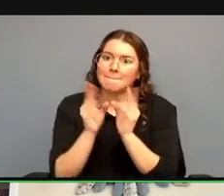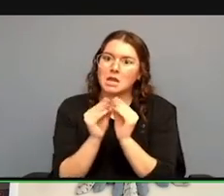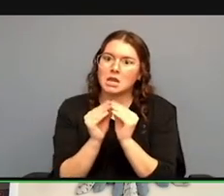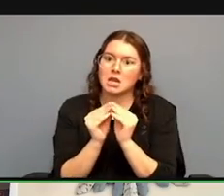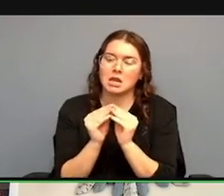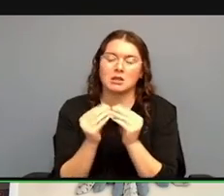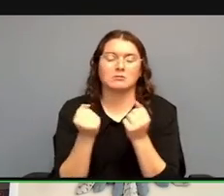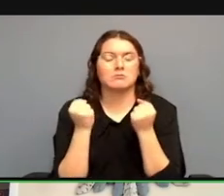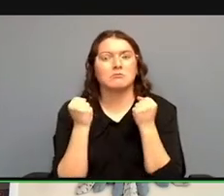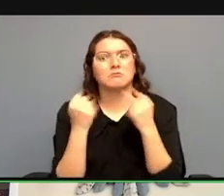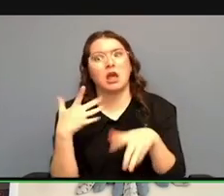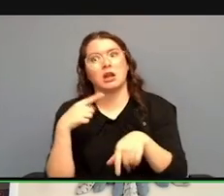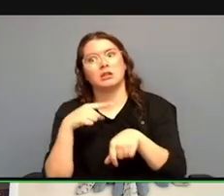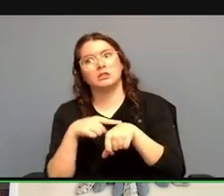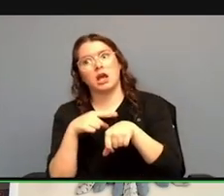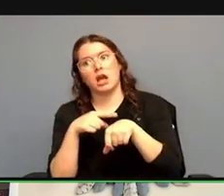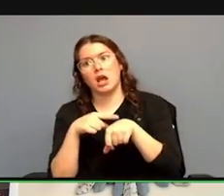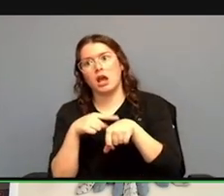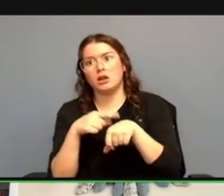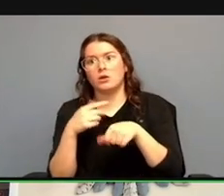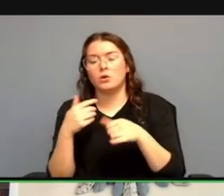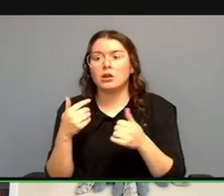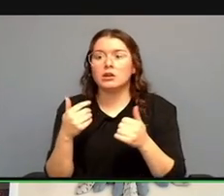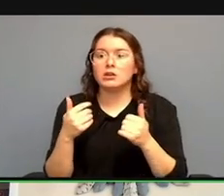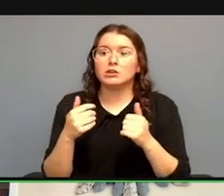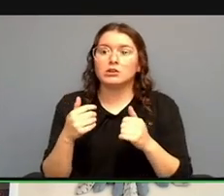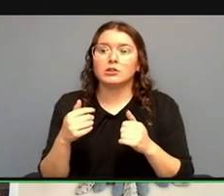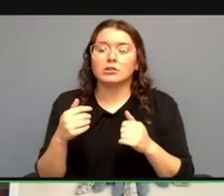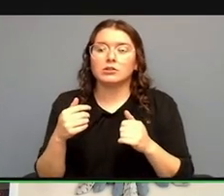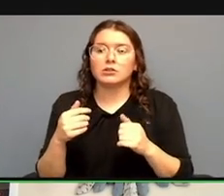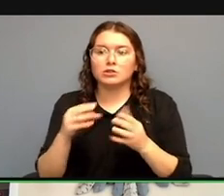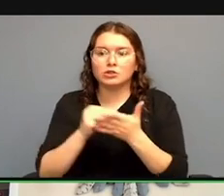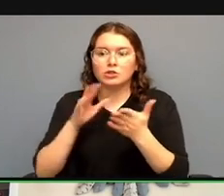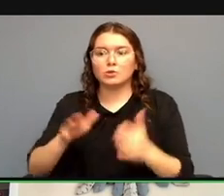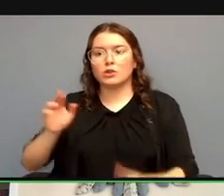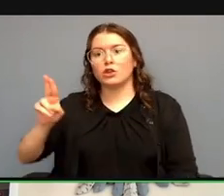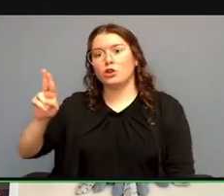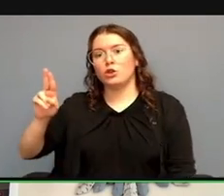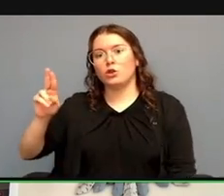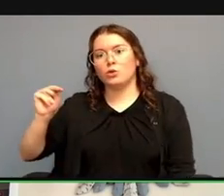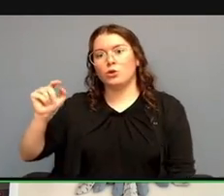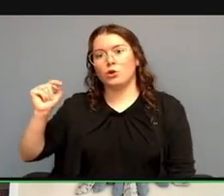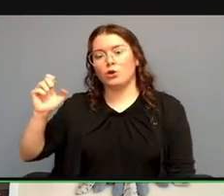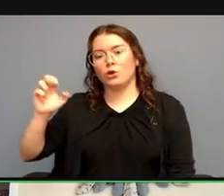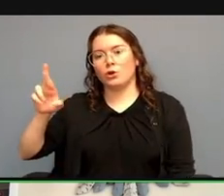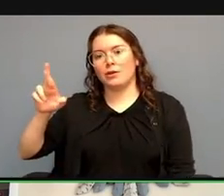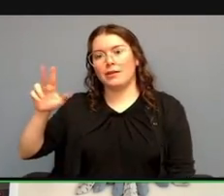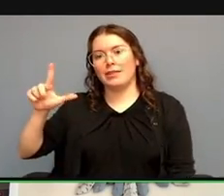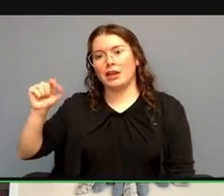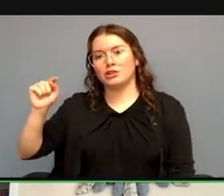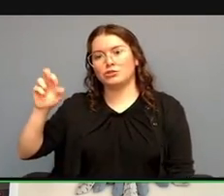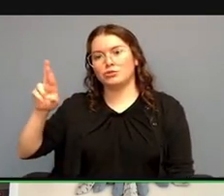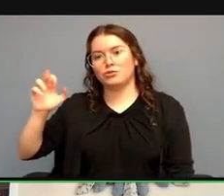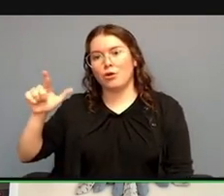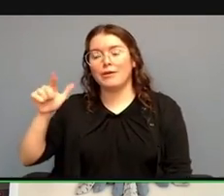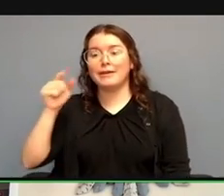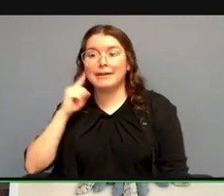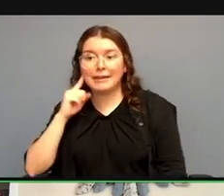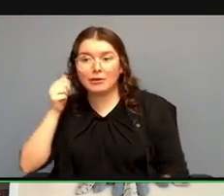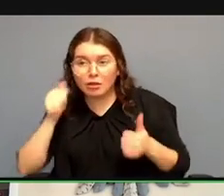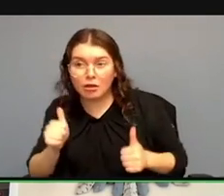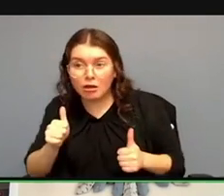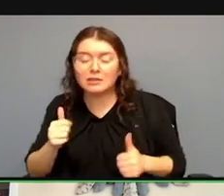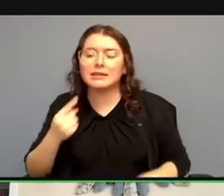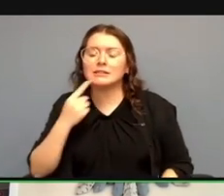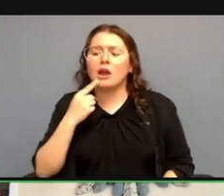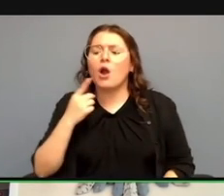especially when there's a student with unilateral hearing loss, and they've been told, okay, well, because the child has one good